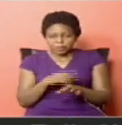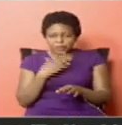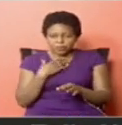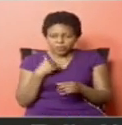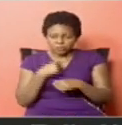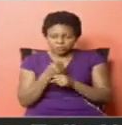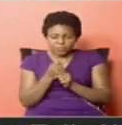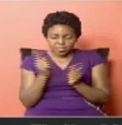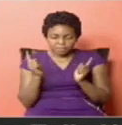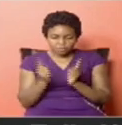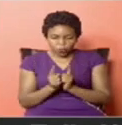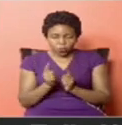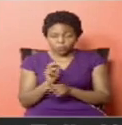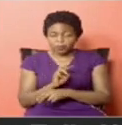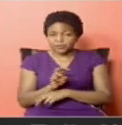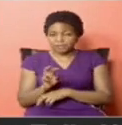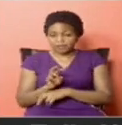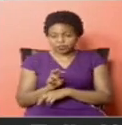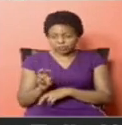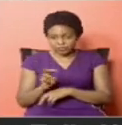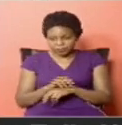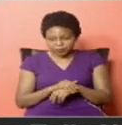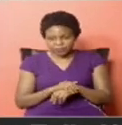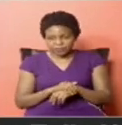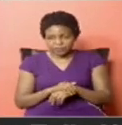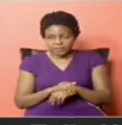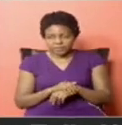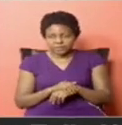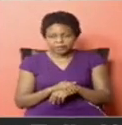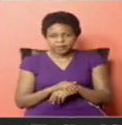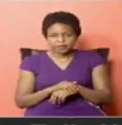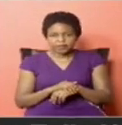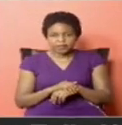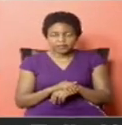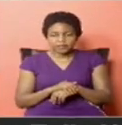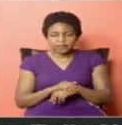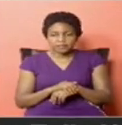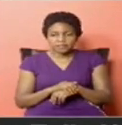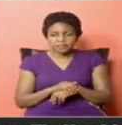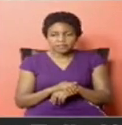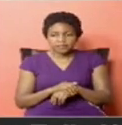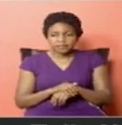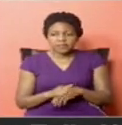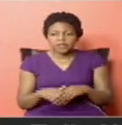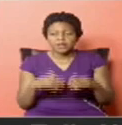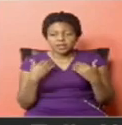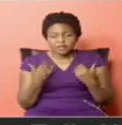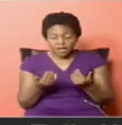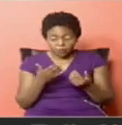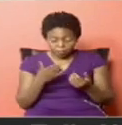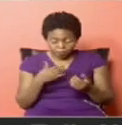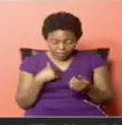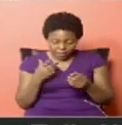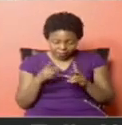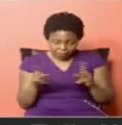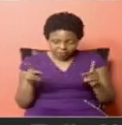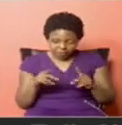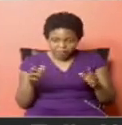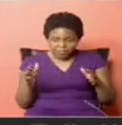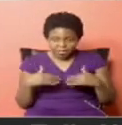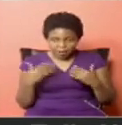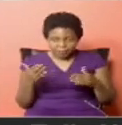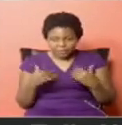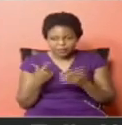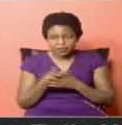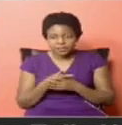brief observations. And I'll start that it's really an honor for